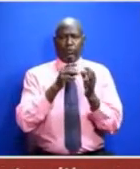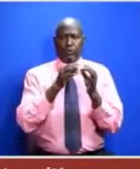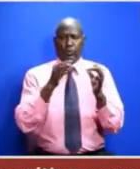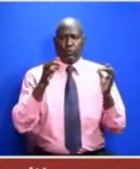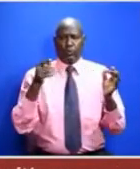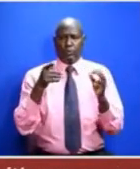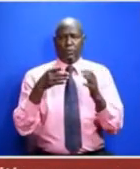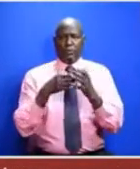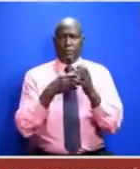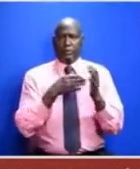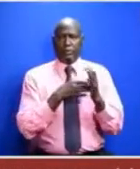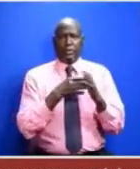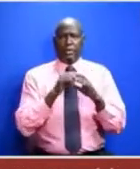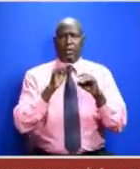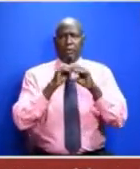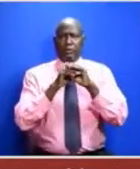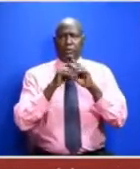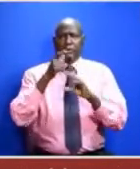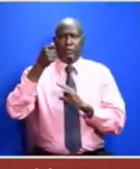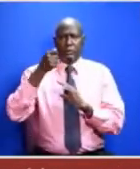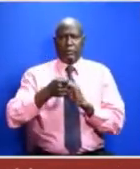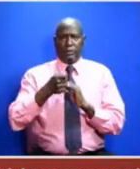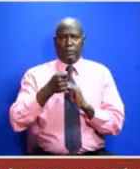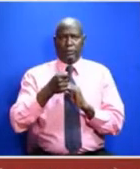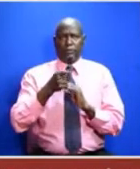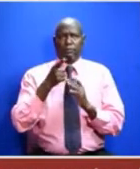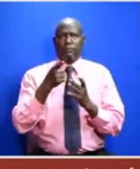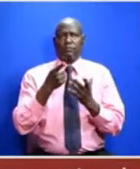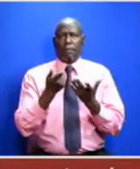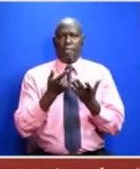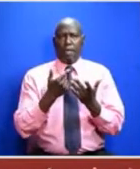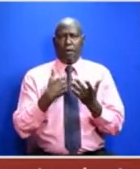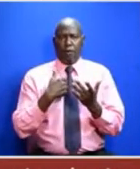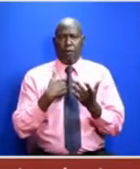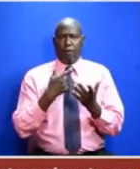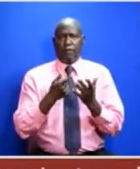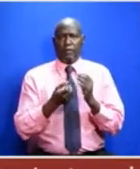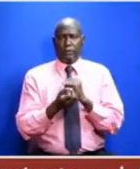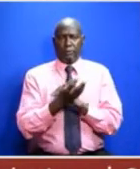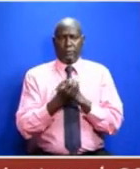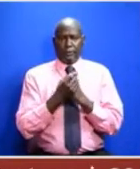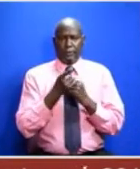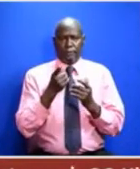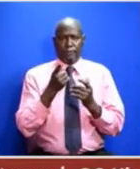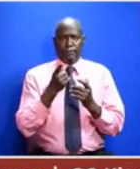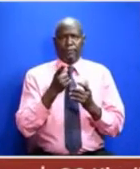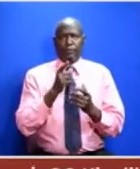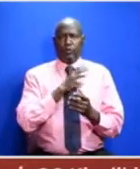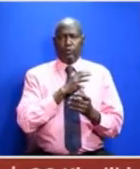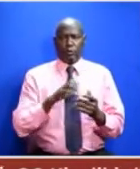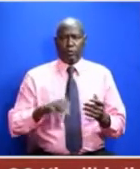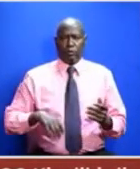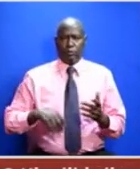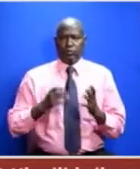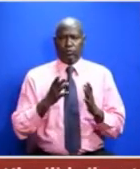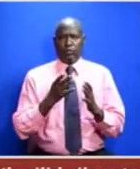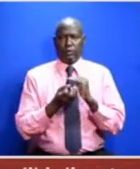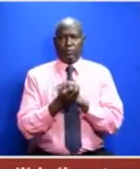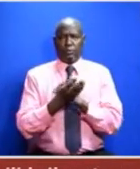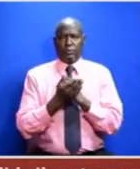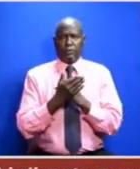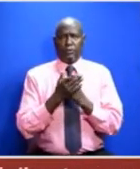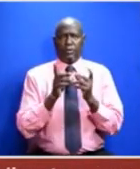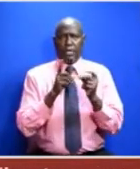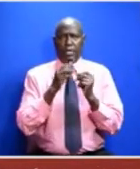significantly hindered access to justice. In response to this pressing concern, the commission is urging the Director of Public Prosecutions to